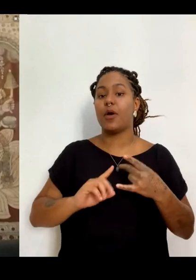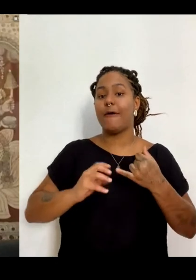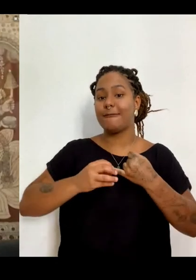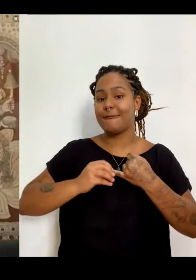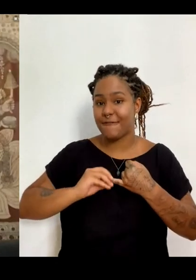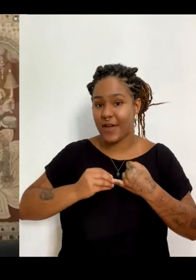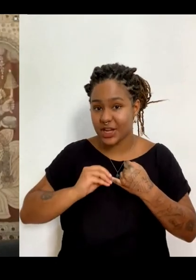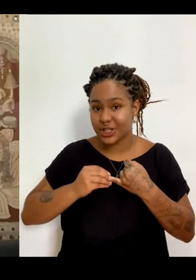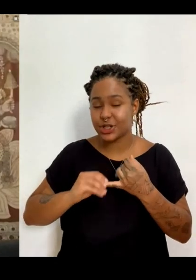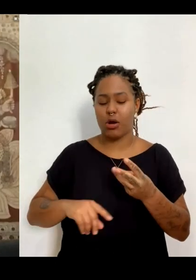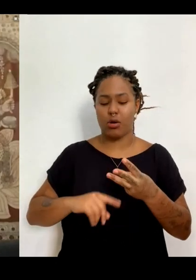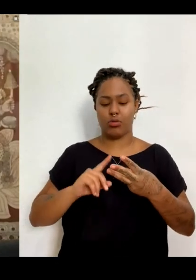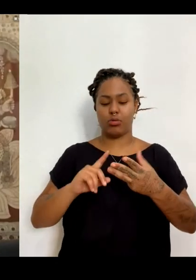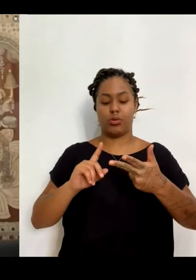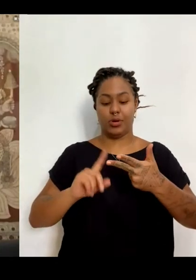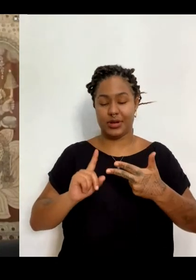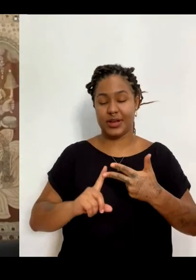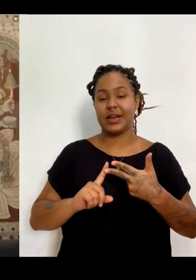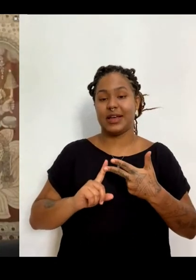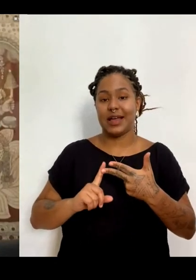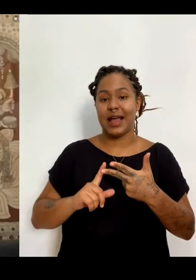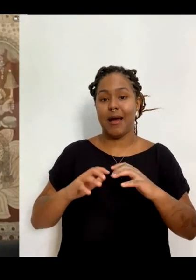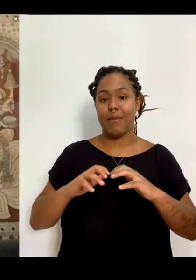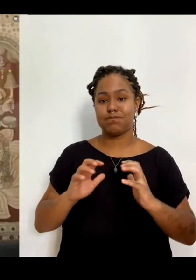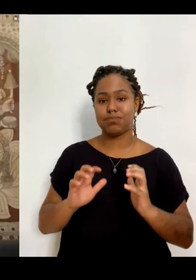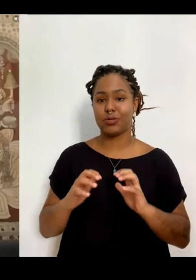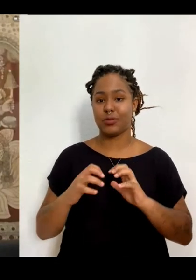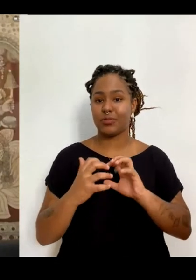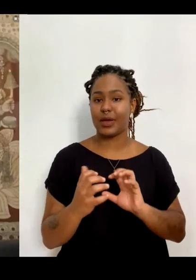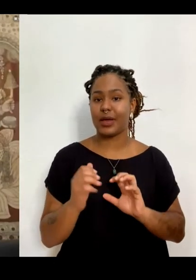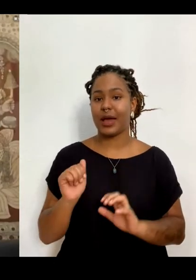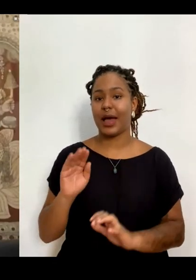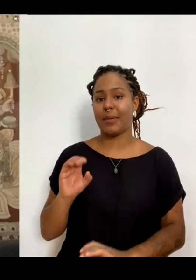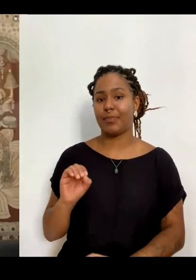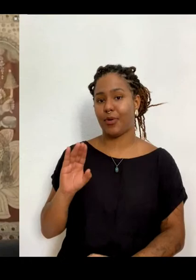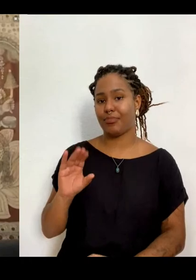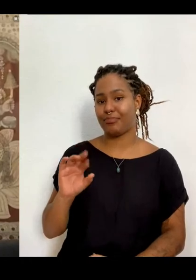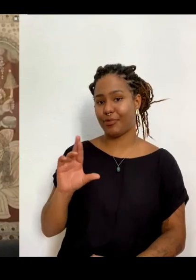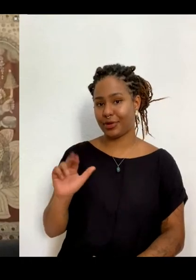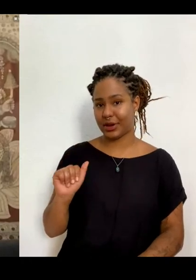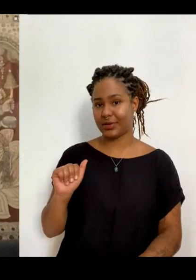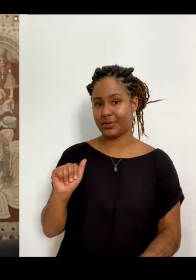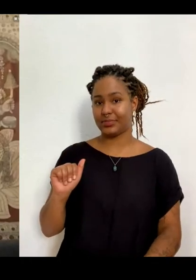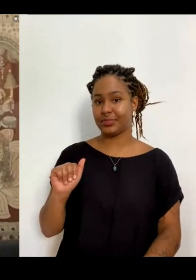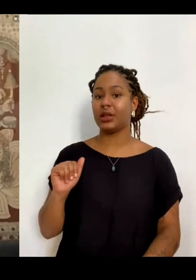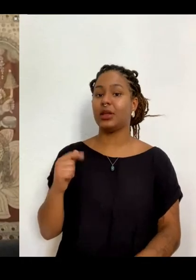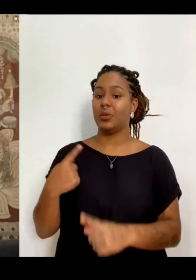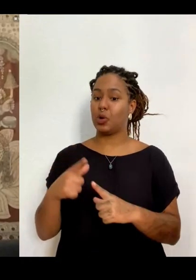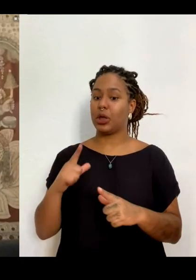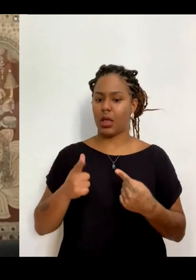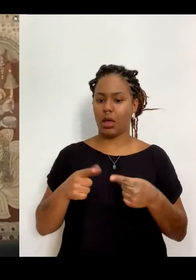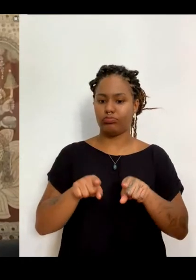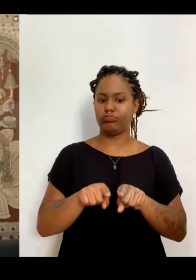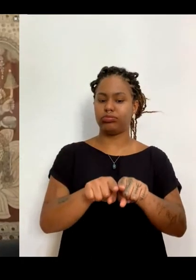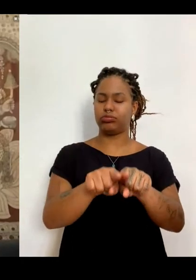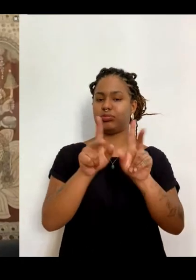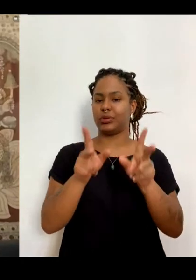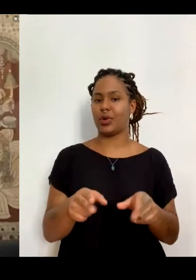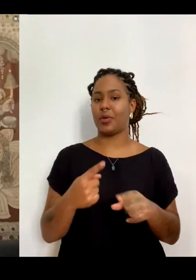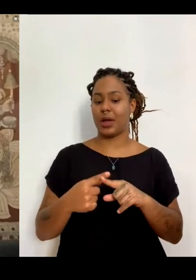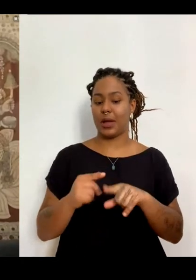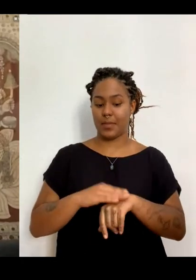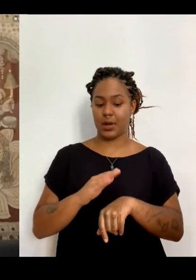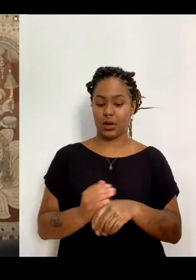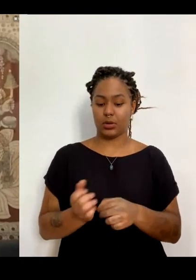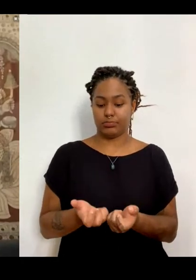the symbiosis there's mutuality and because the measure of yield has been a deceptive measure it's